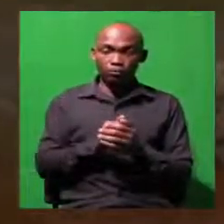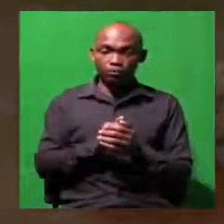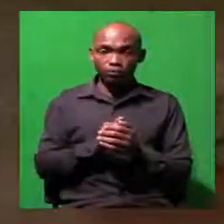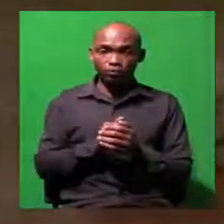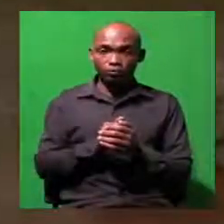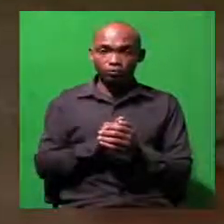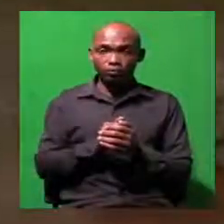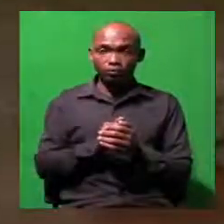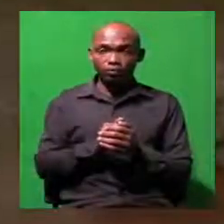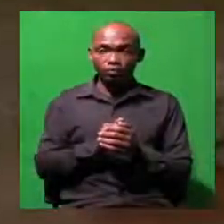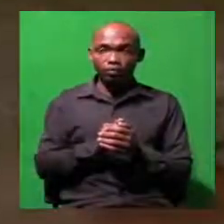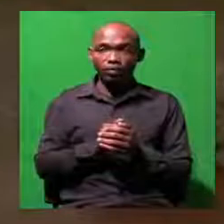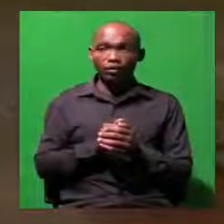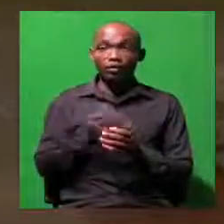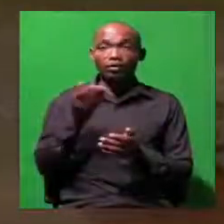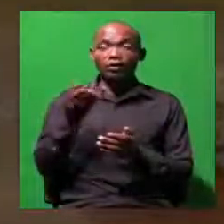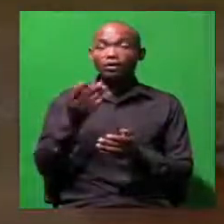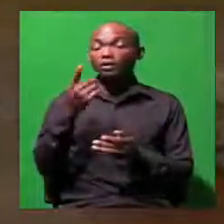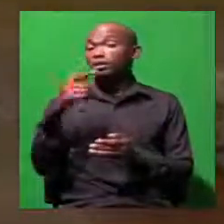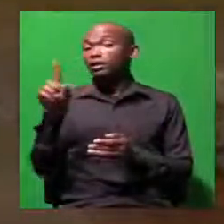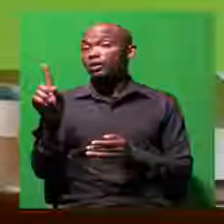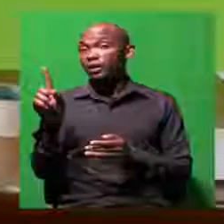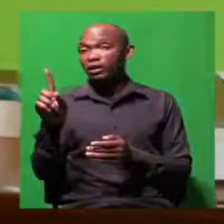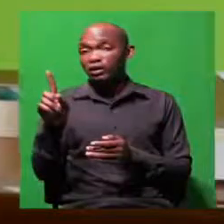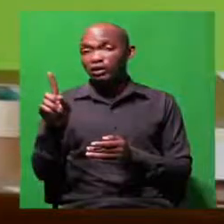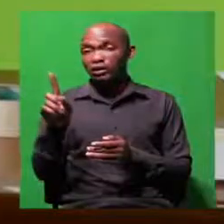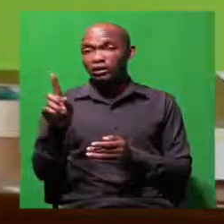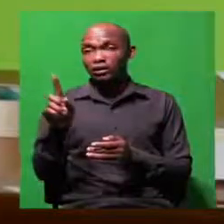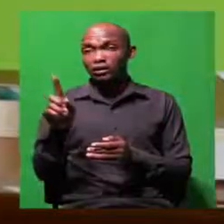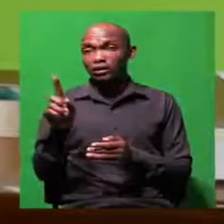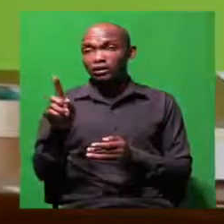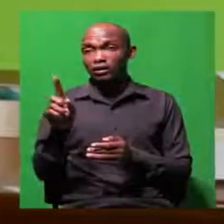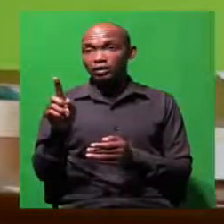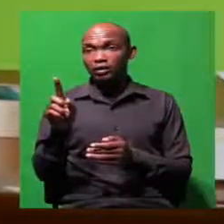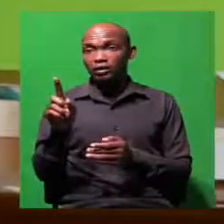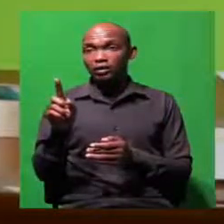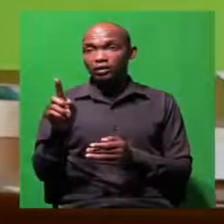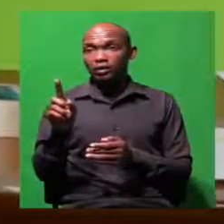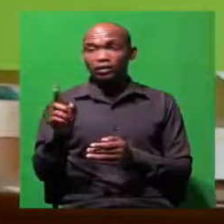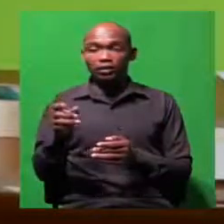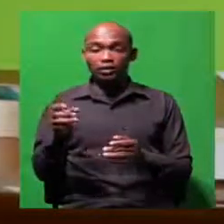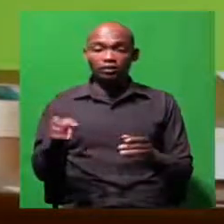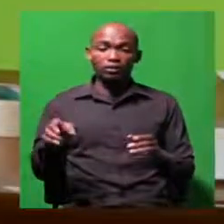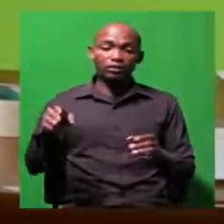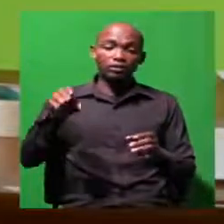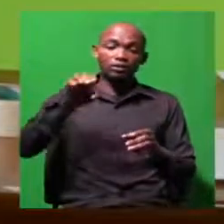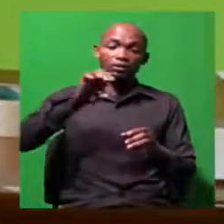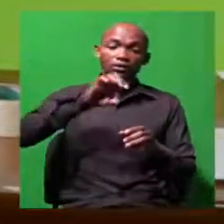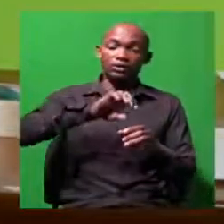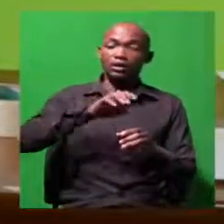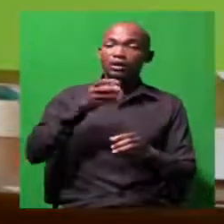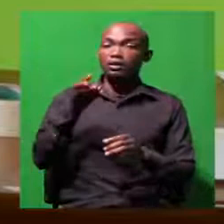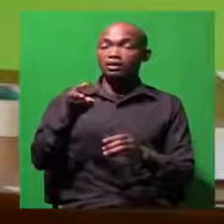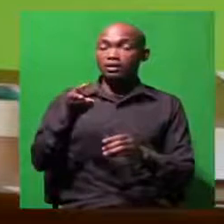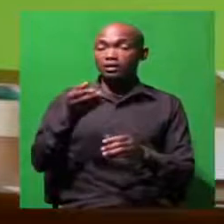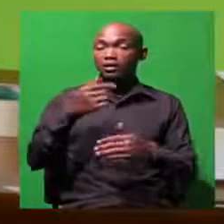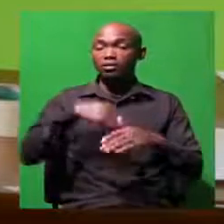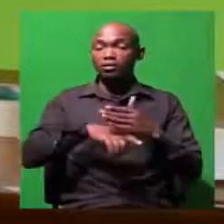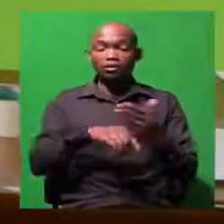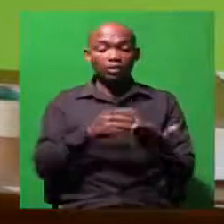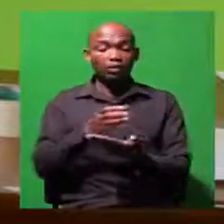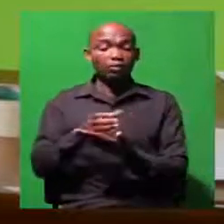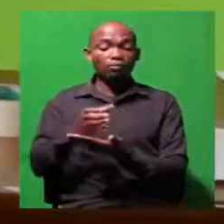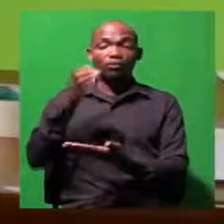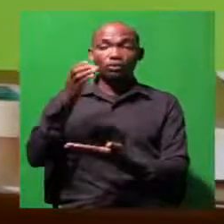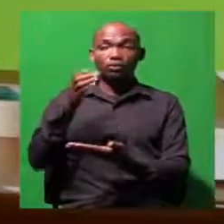Okay, now it is ready. So we have to return back to the bottle to make